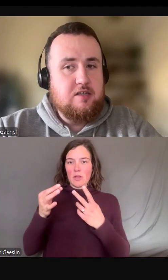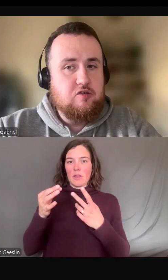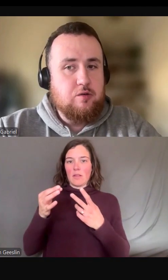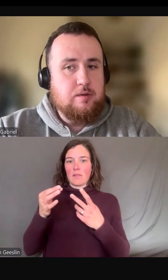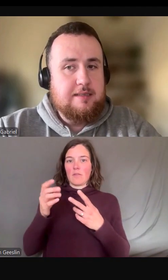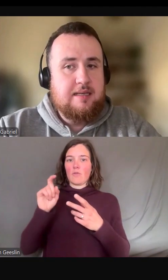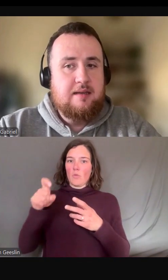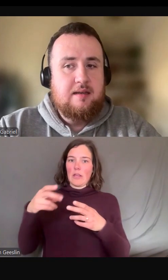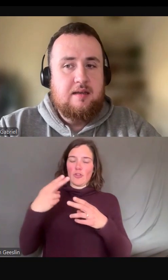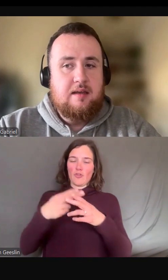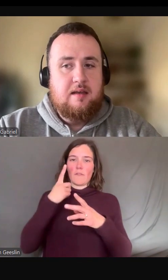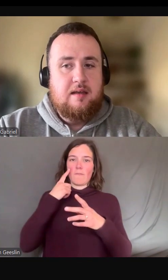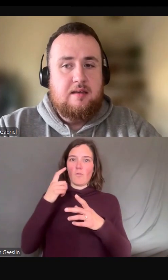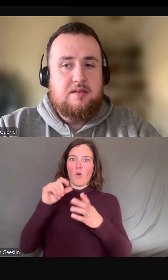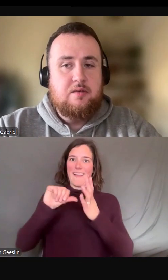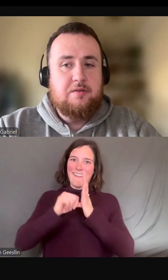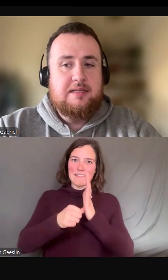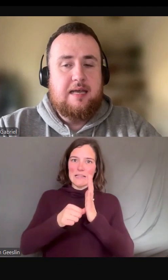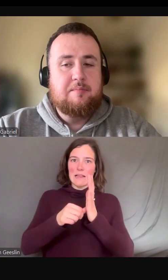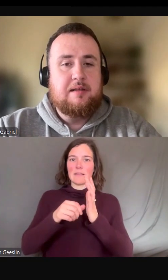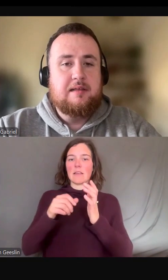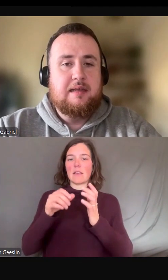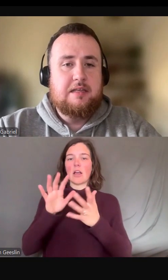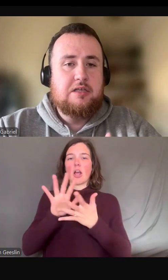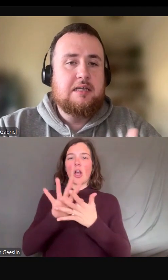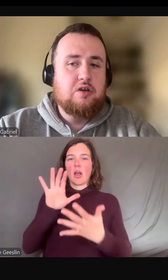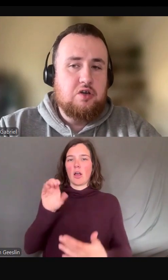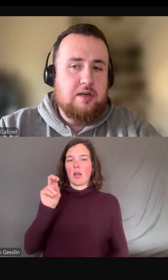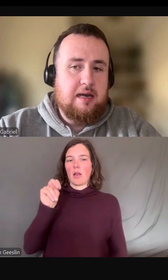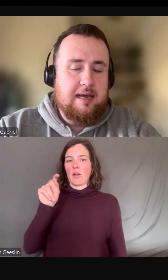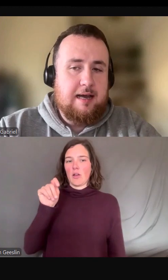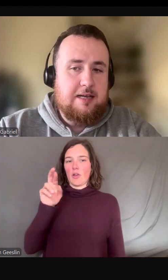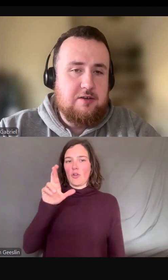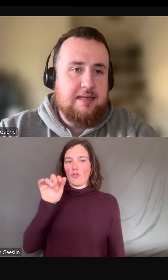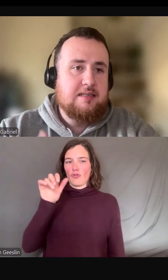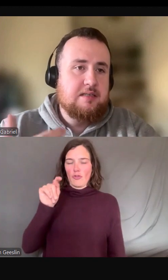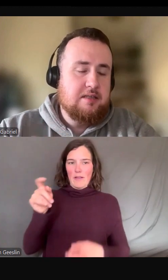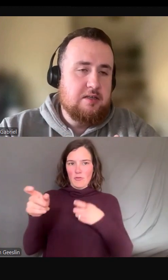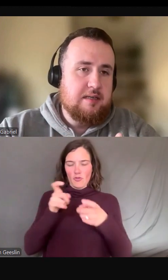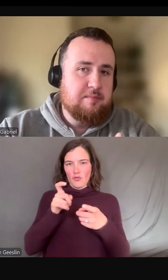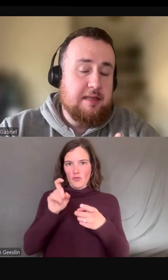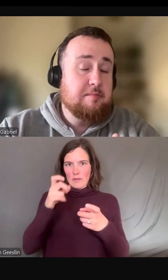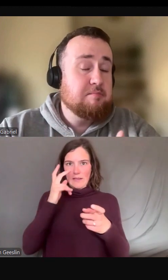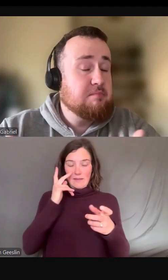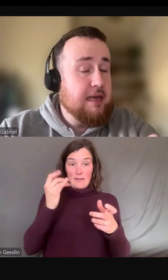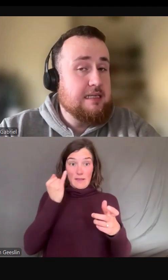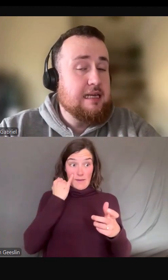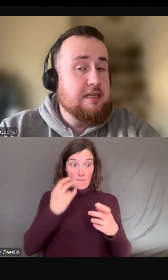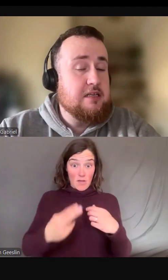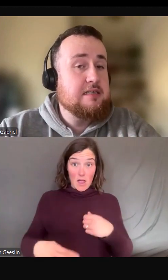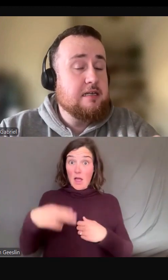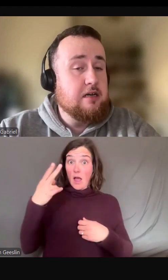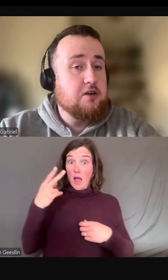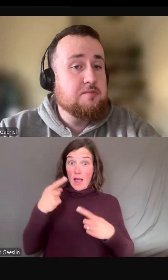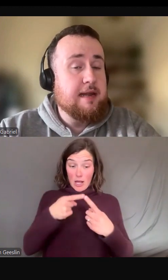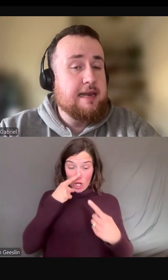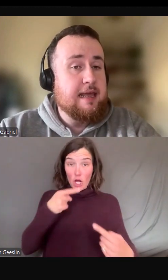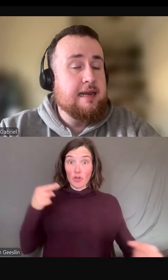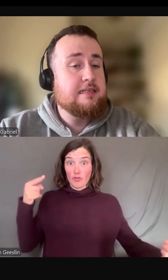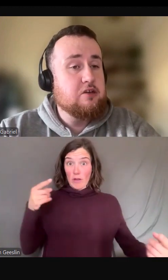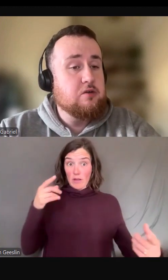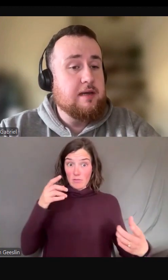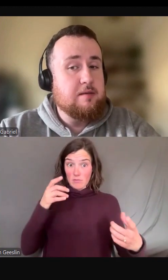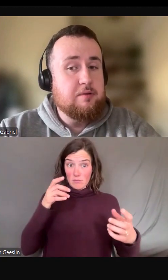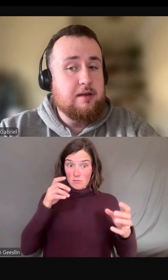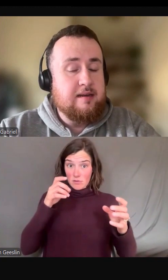contrast controls. So for example, does it look good in high contrast? Does the colors blend in